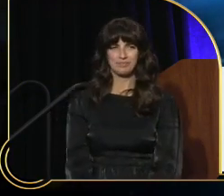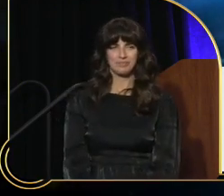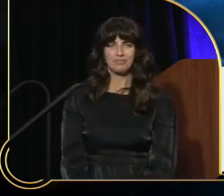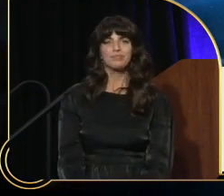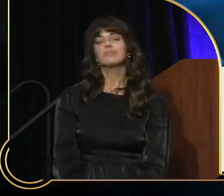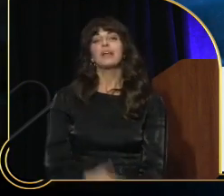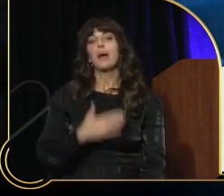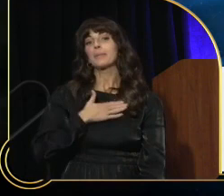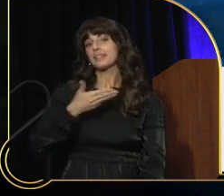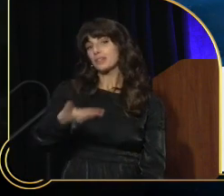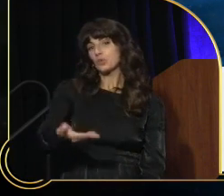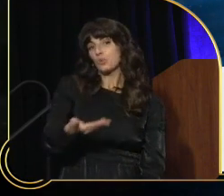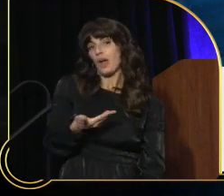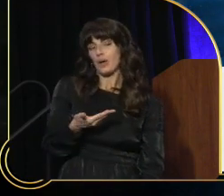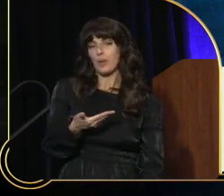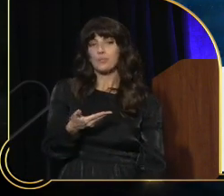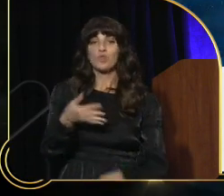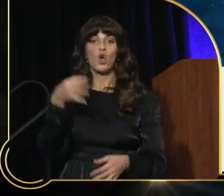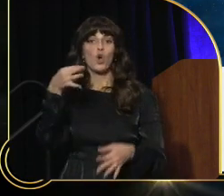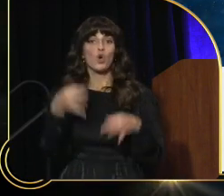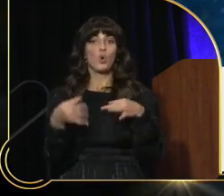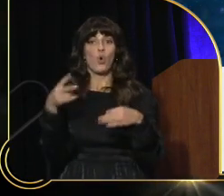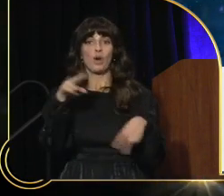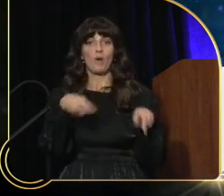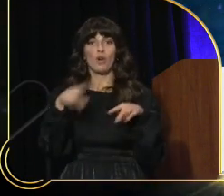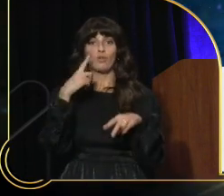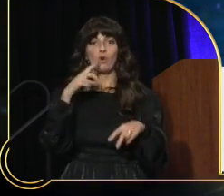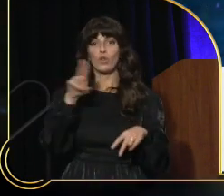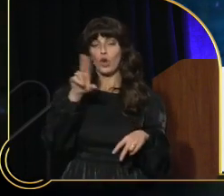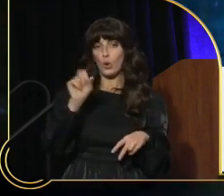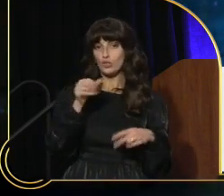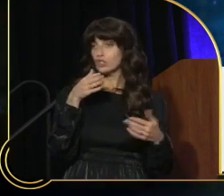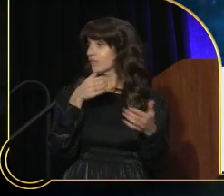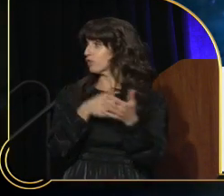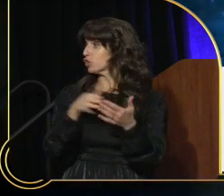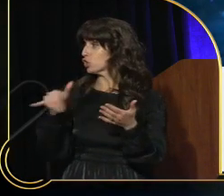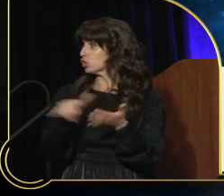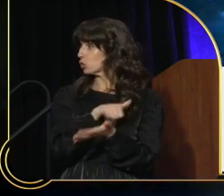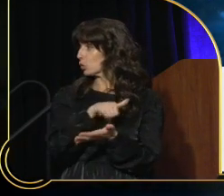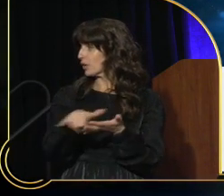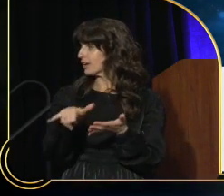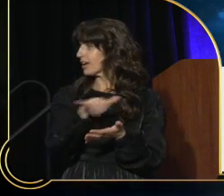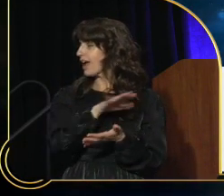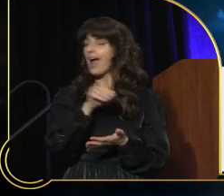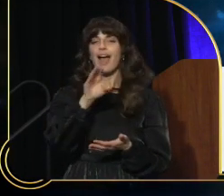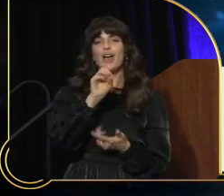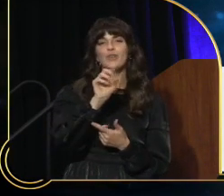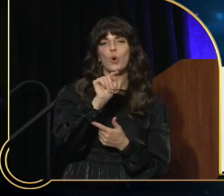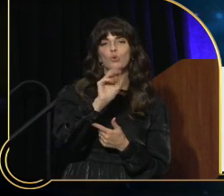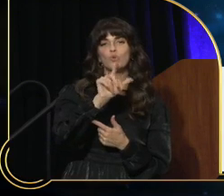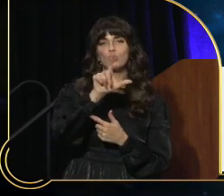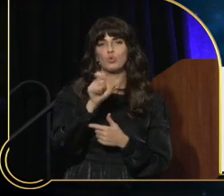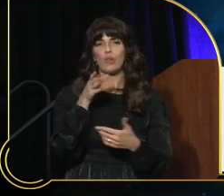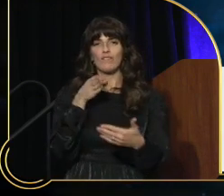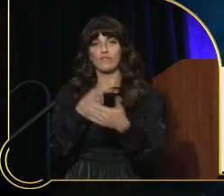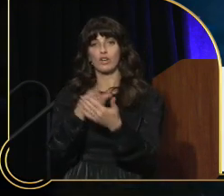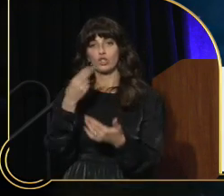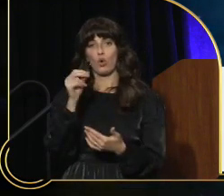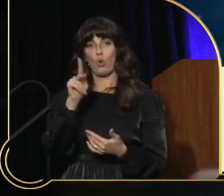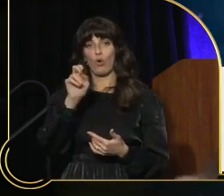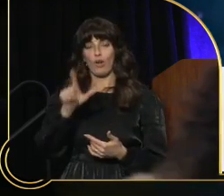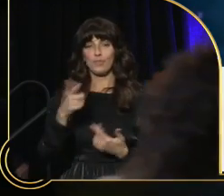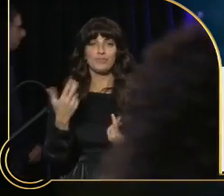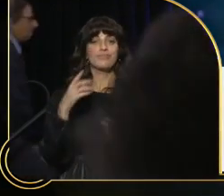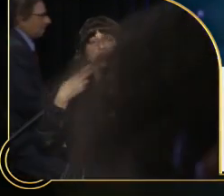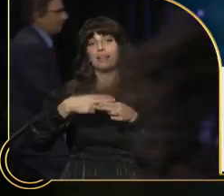Please welcome Court Monitor for the United States versus New York and O'Toole versus Hochul, Clarence